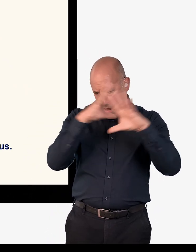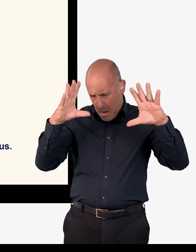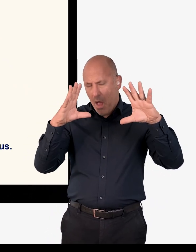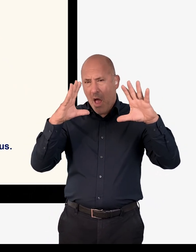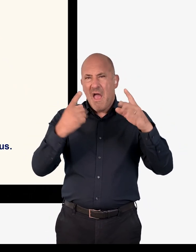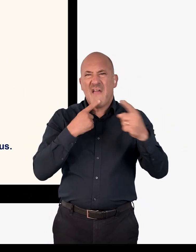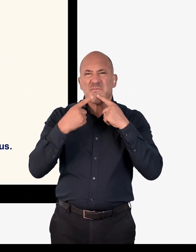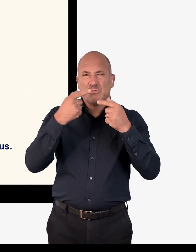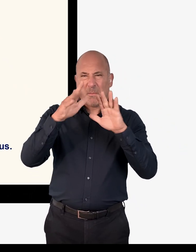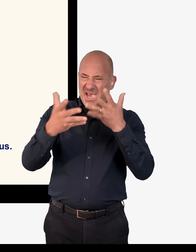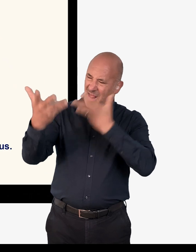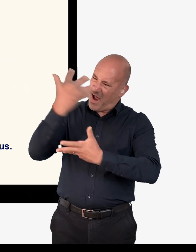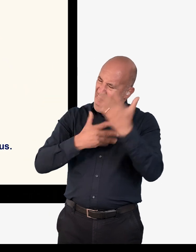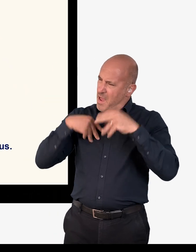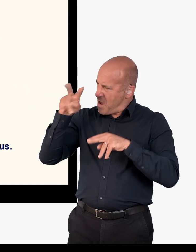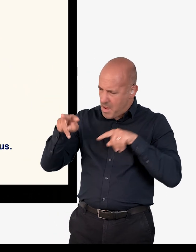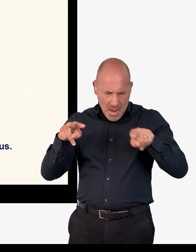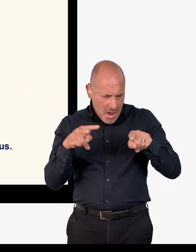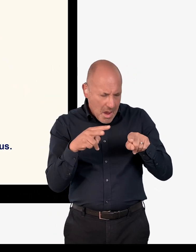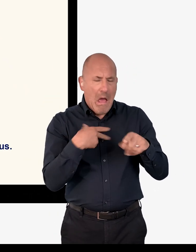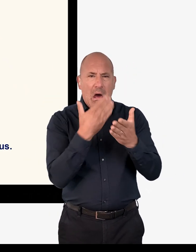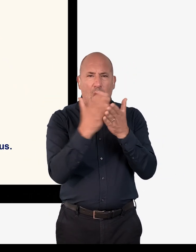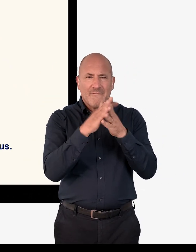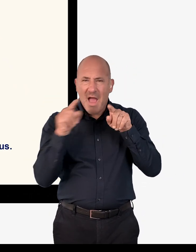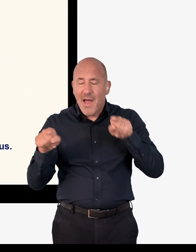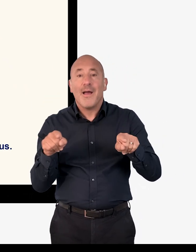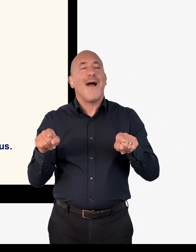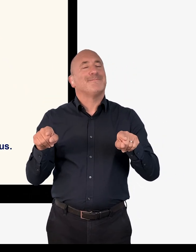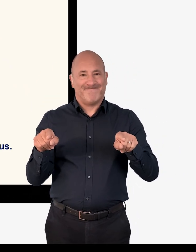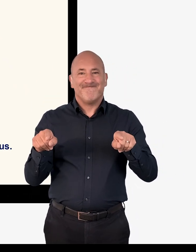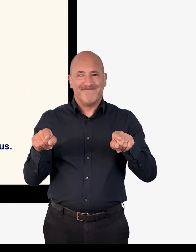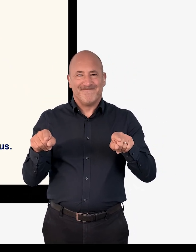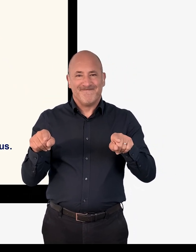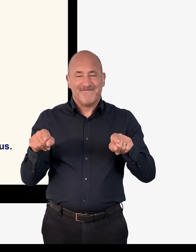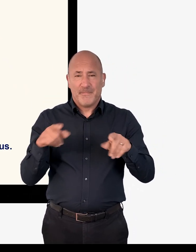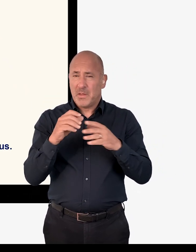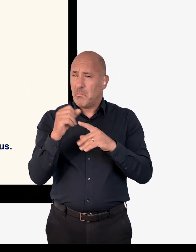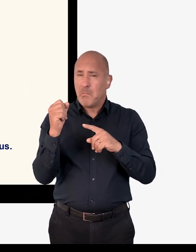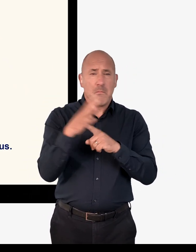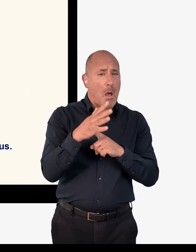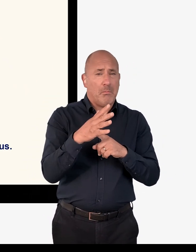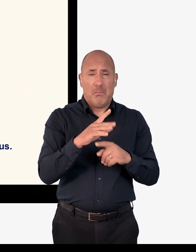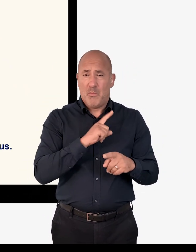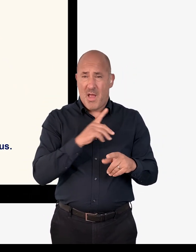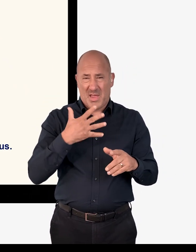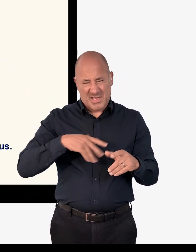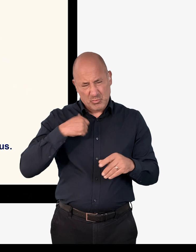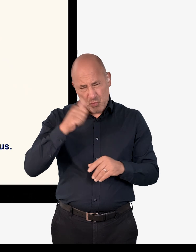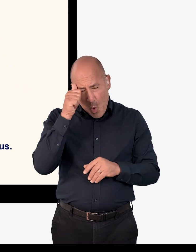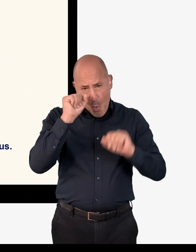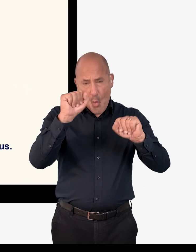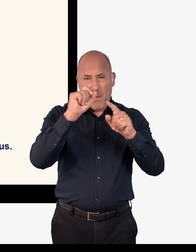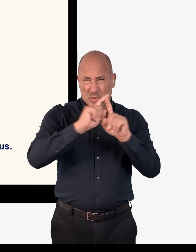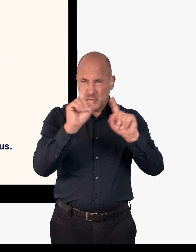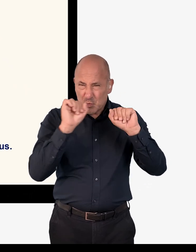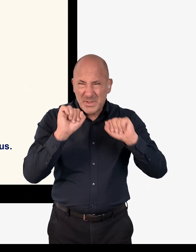us understand and clarify the information you have provided in the narrative. They are essential to helping us form